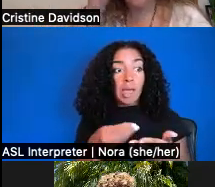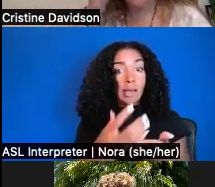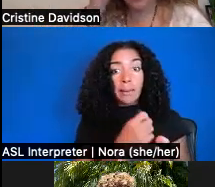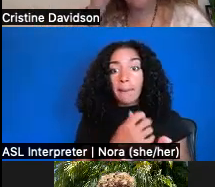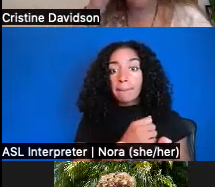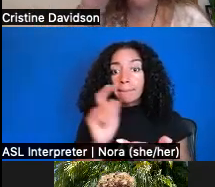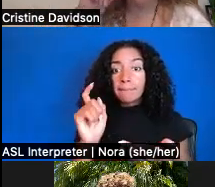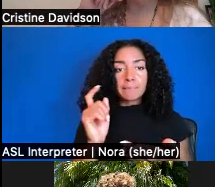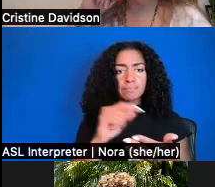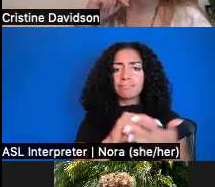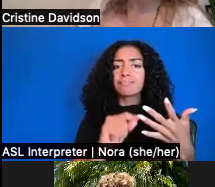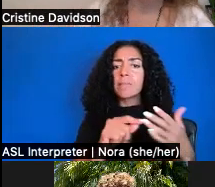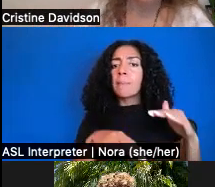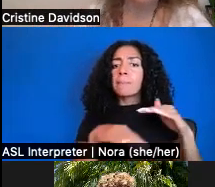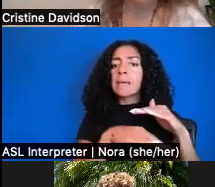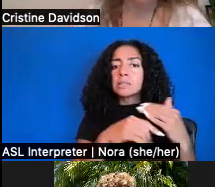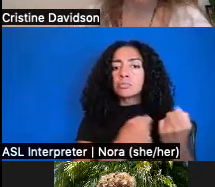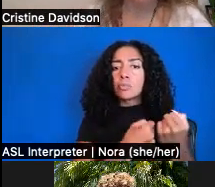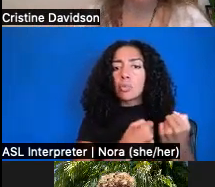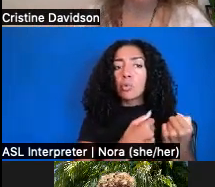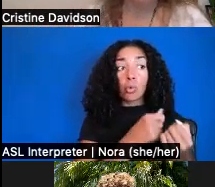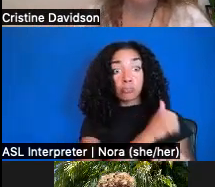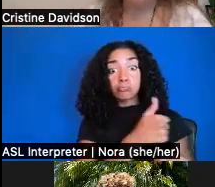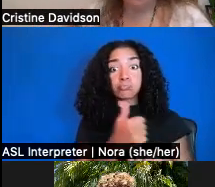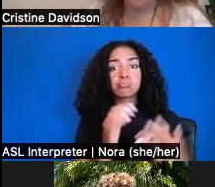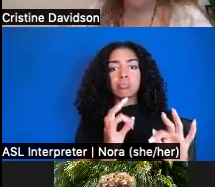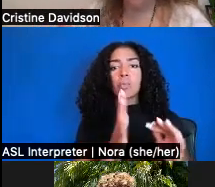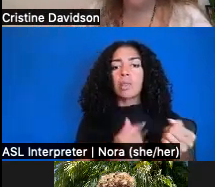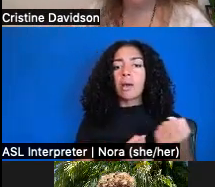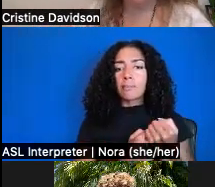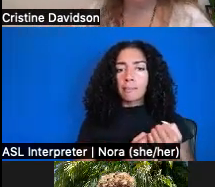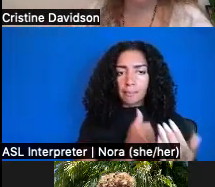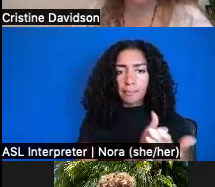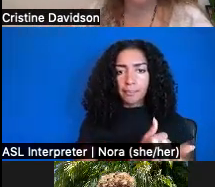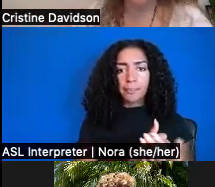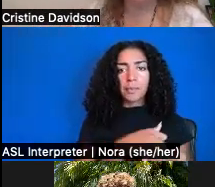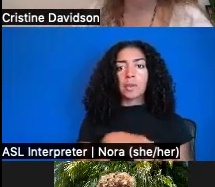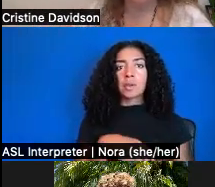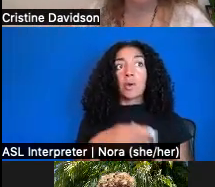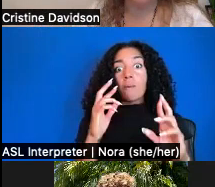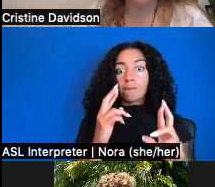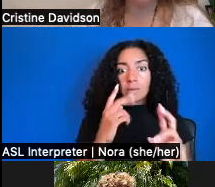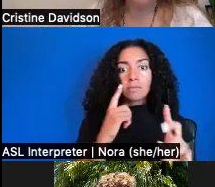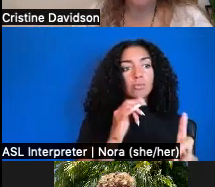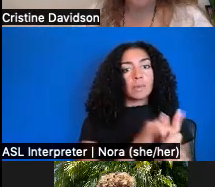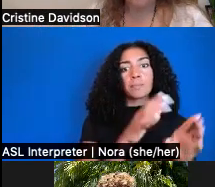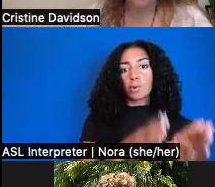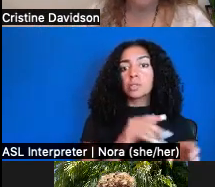support, right, will help in the, you know, hopefully for a person to not